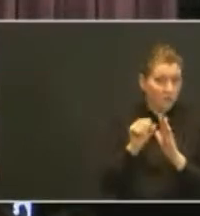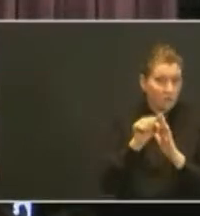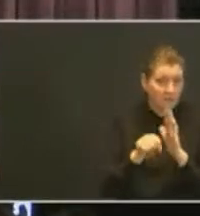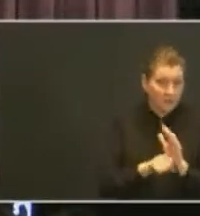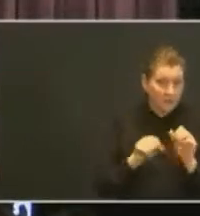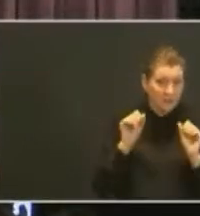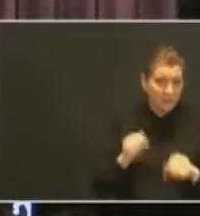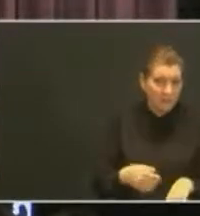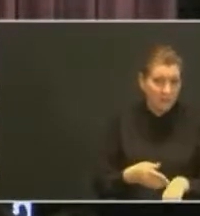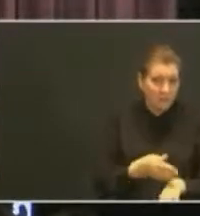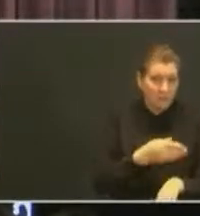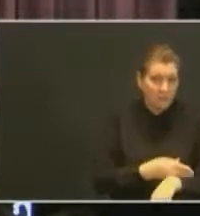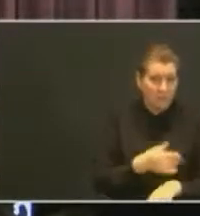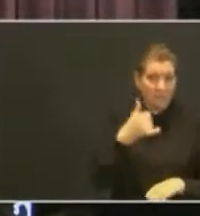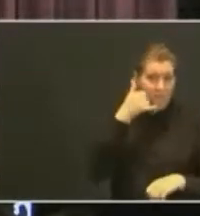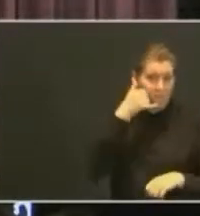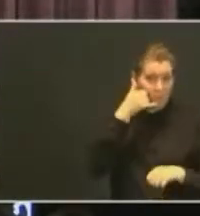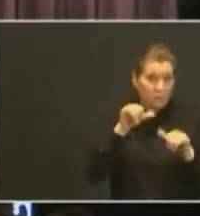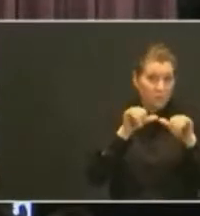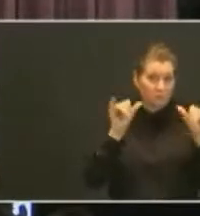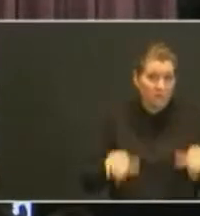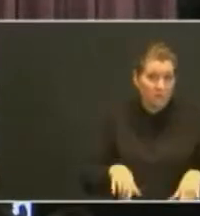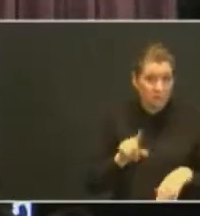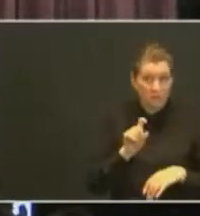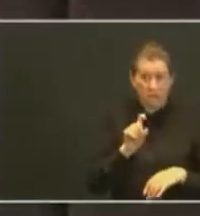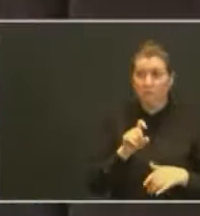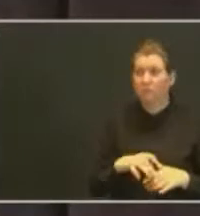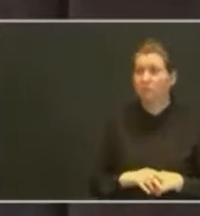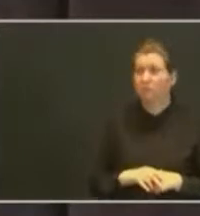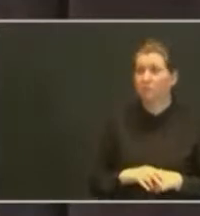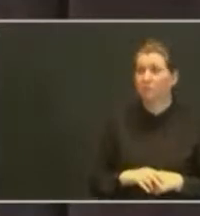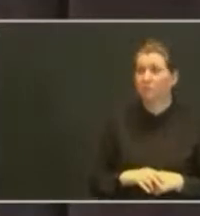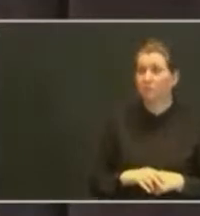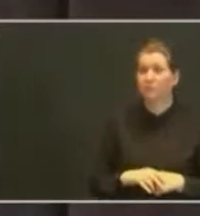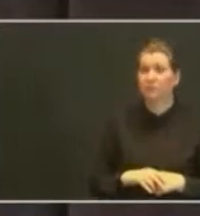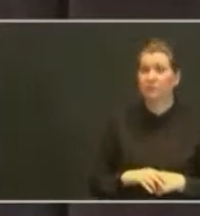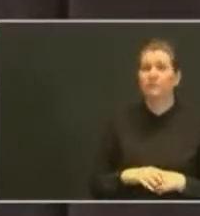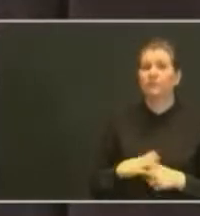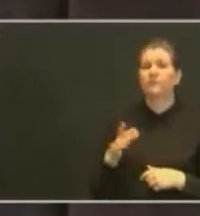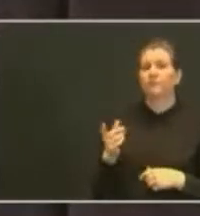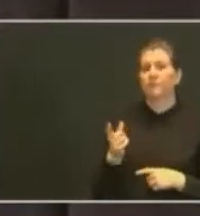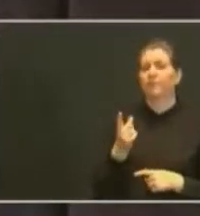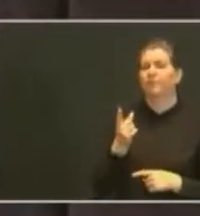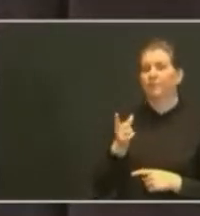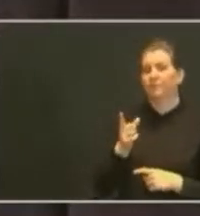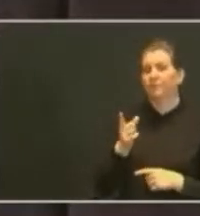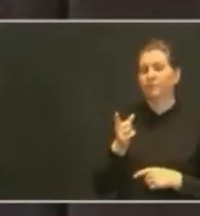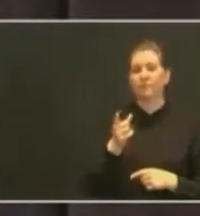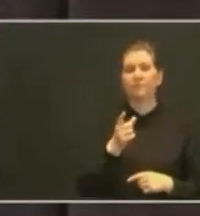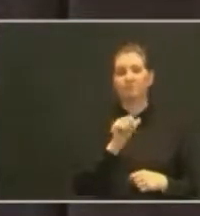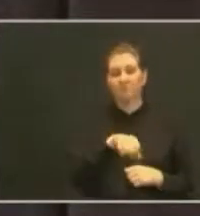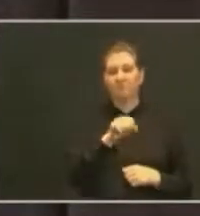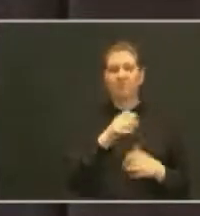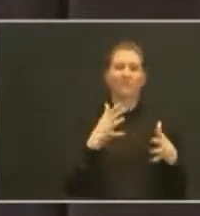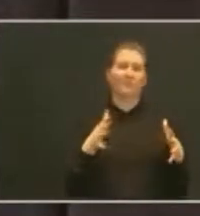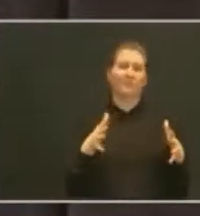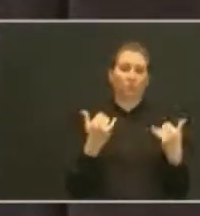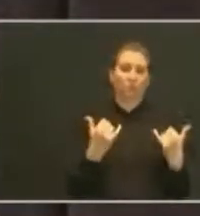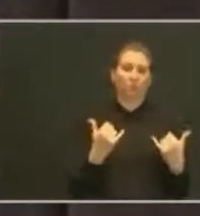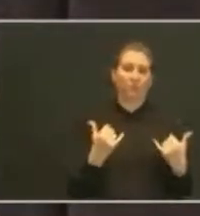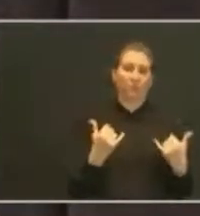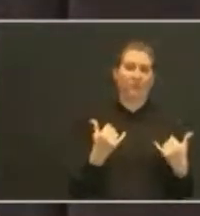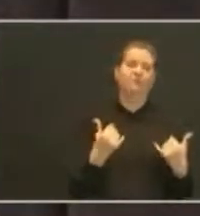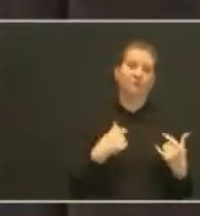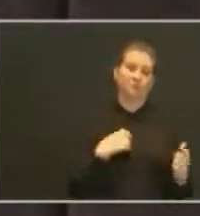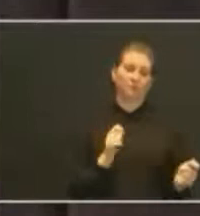know it's automated, but are there ways to improve that? Yes. We made changes already today to improve it by